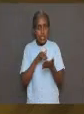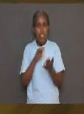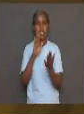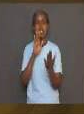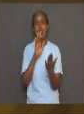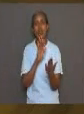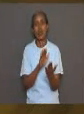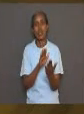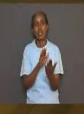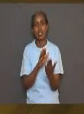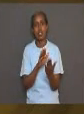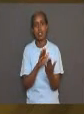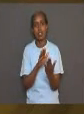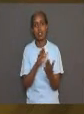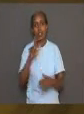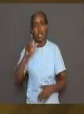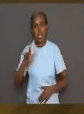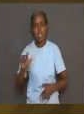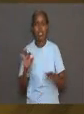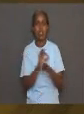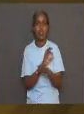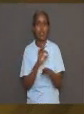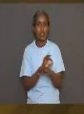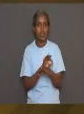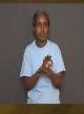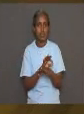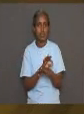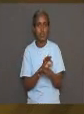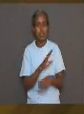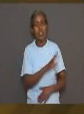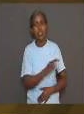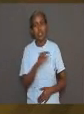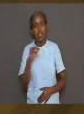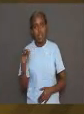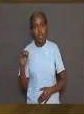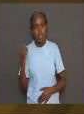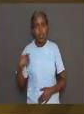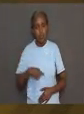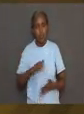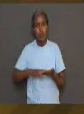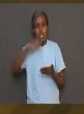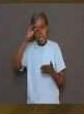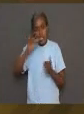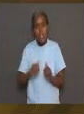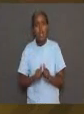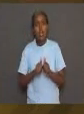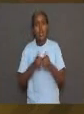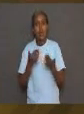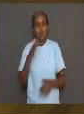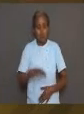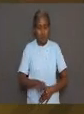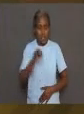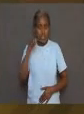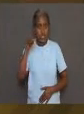studied the coefficient of a linear function, and we learned how